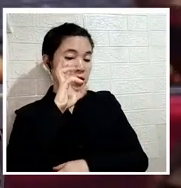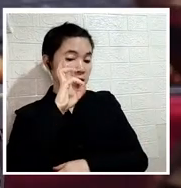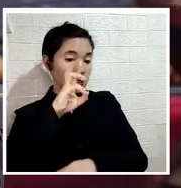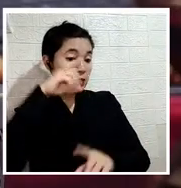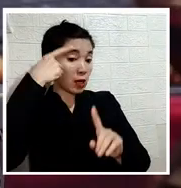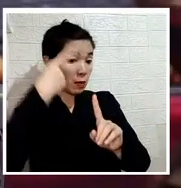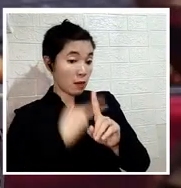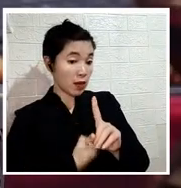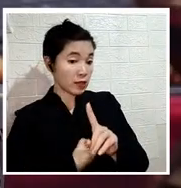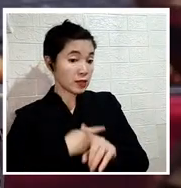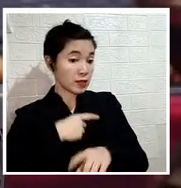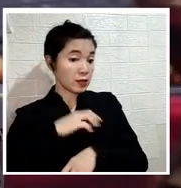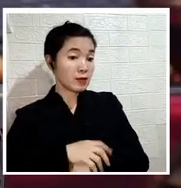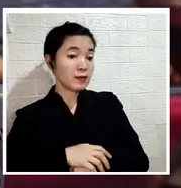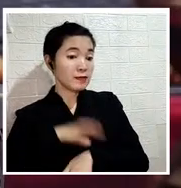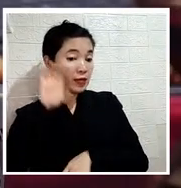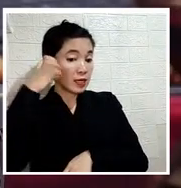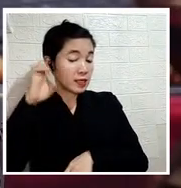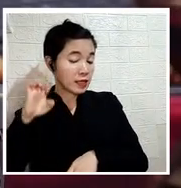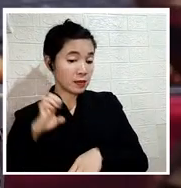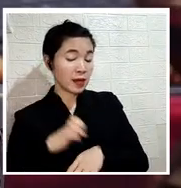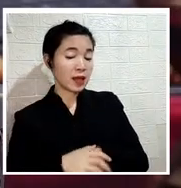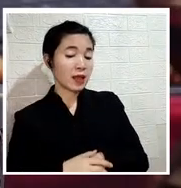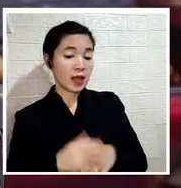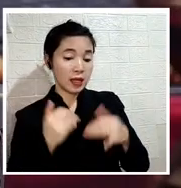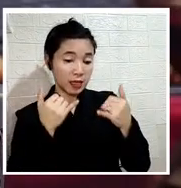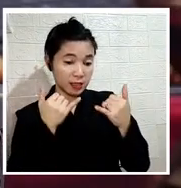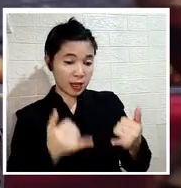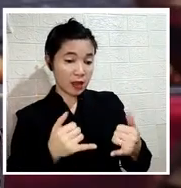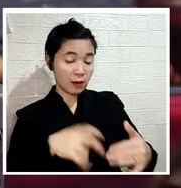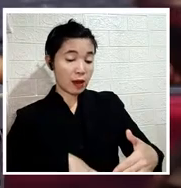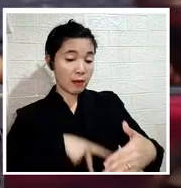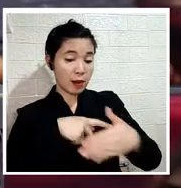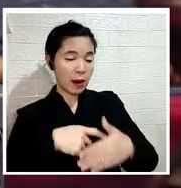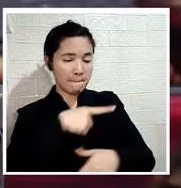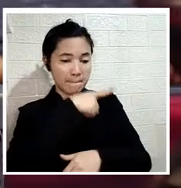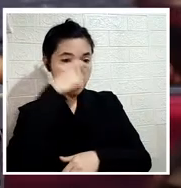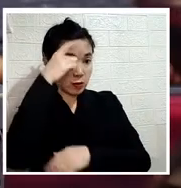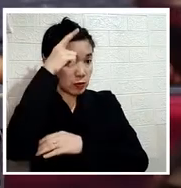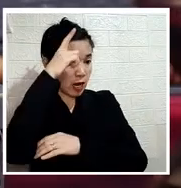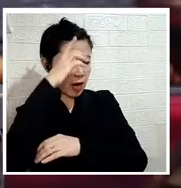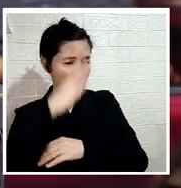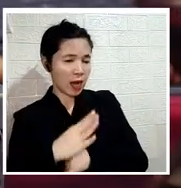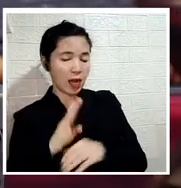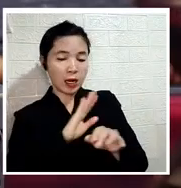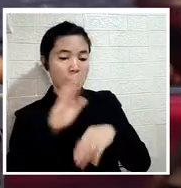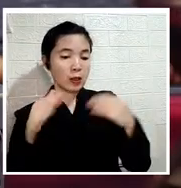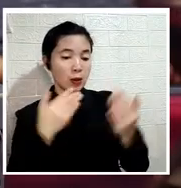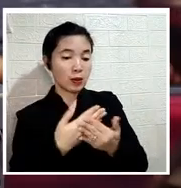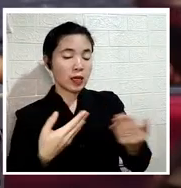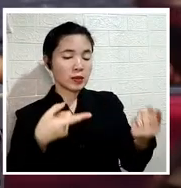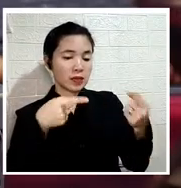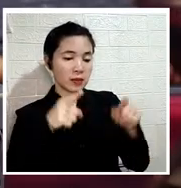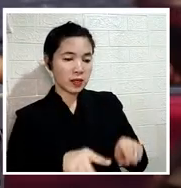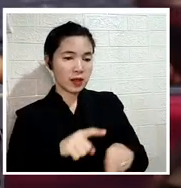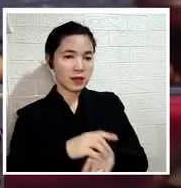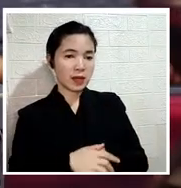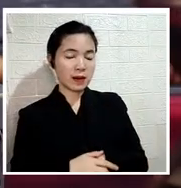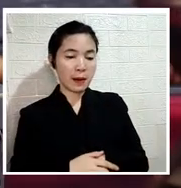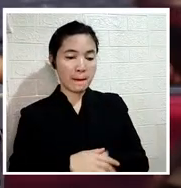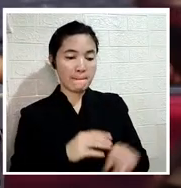was called barren, for nothing will be impossible for God. Mary